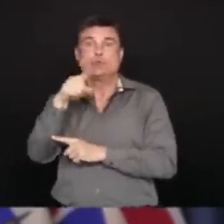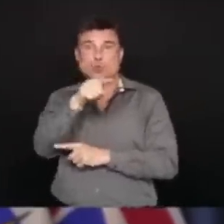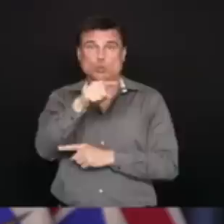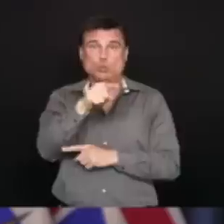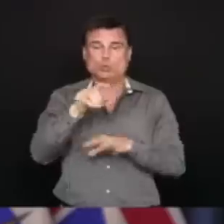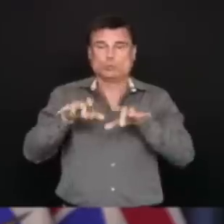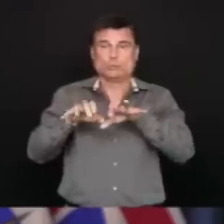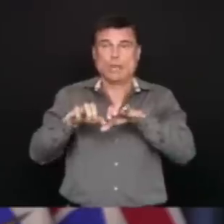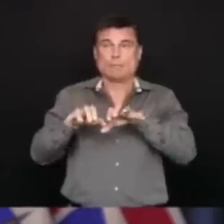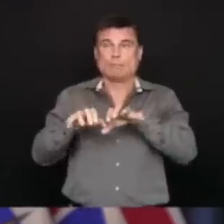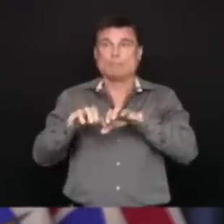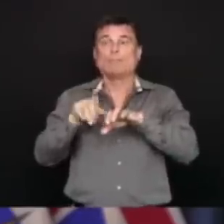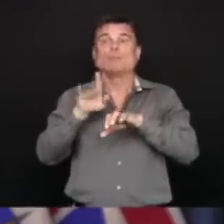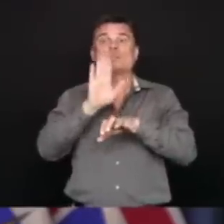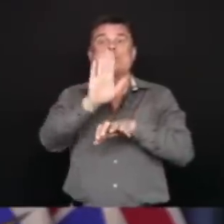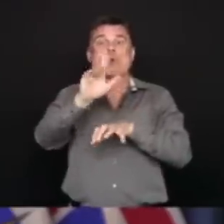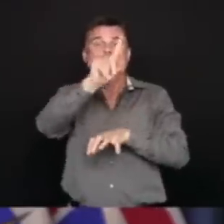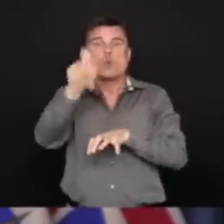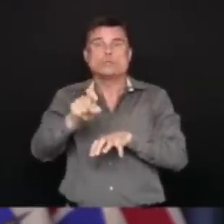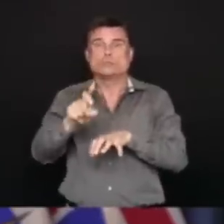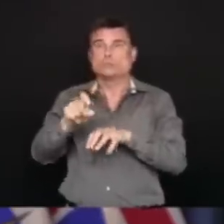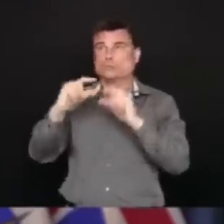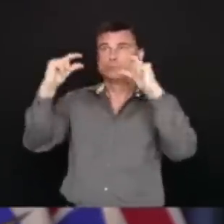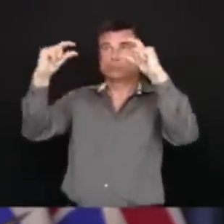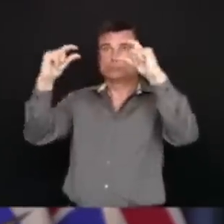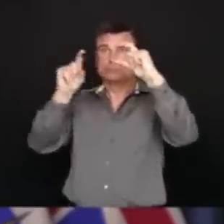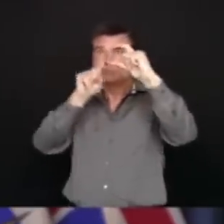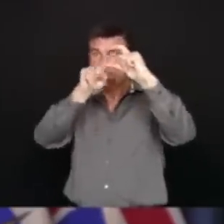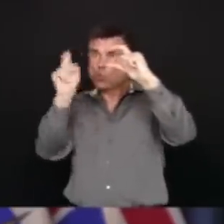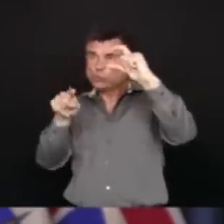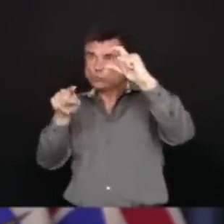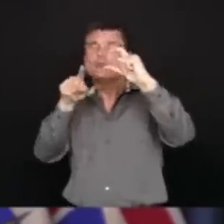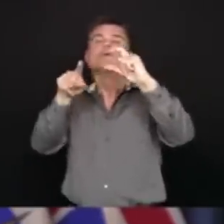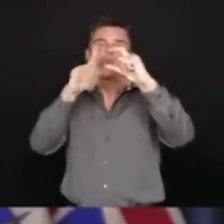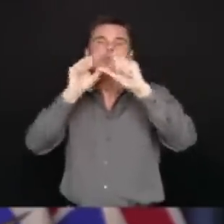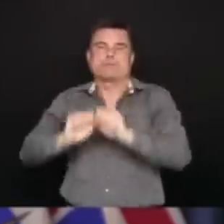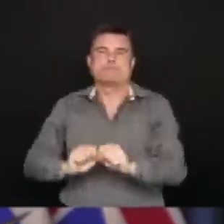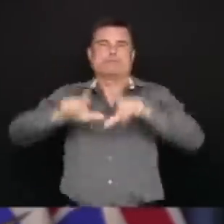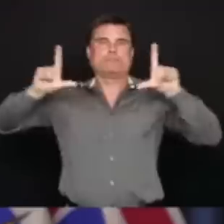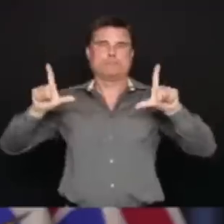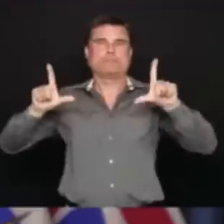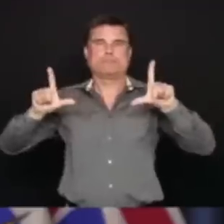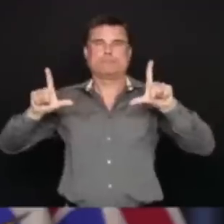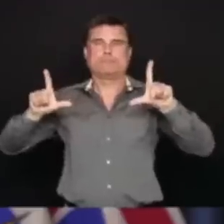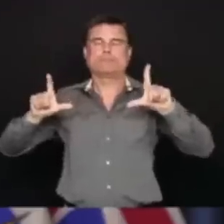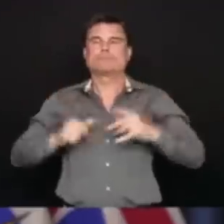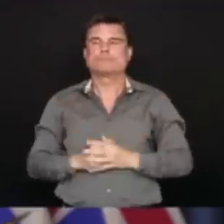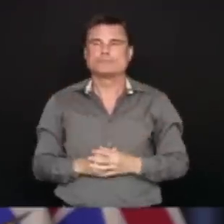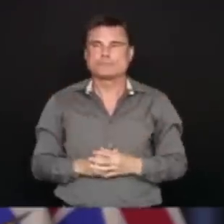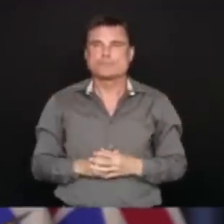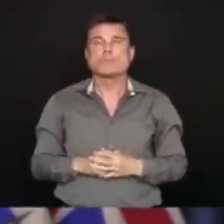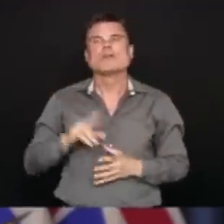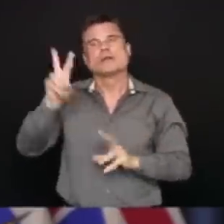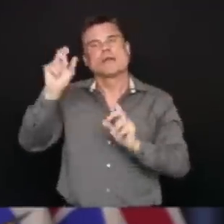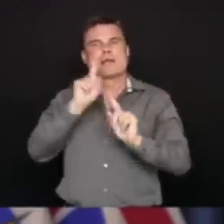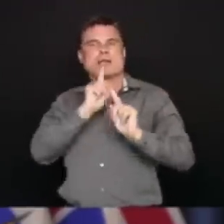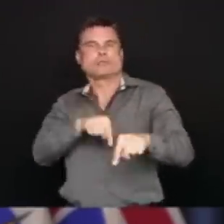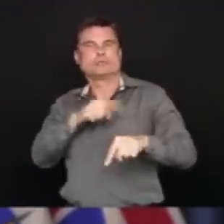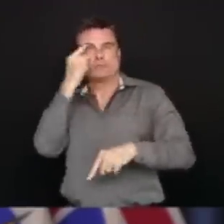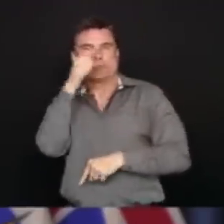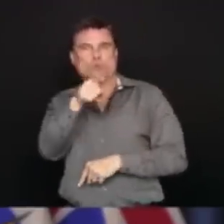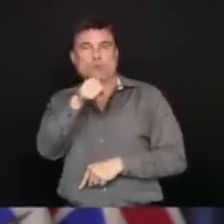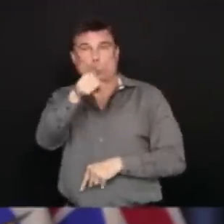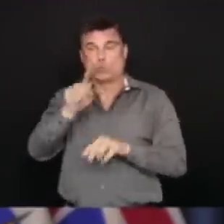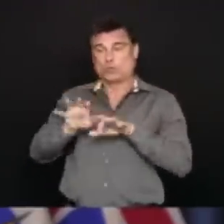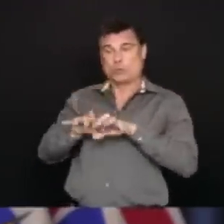information that you need on that website. This is all, of course, part of our commitment to the people of British Columbia to be transparent